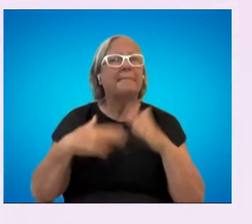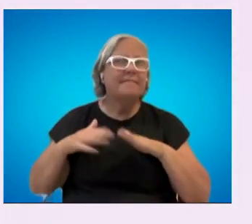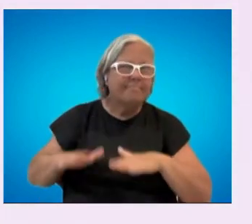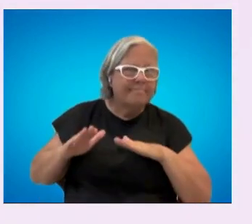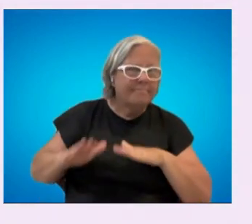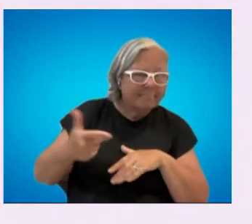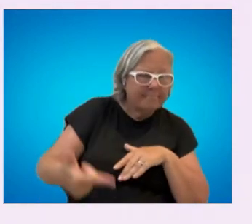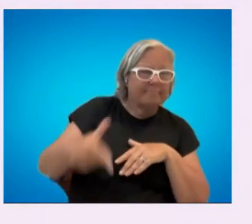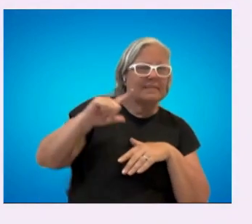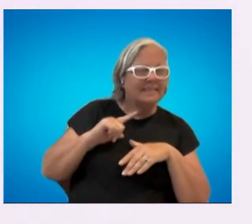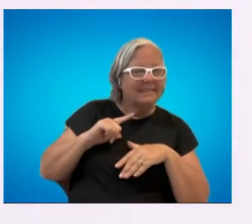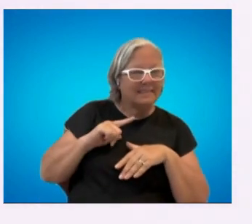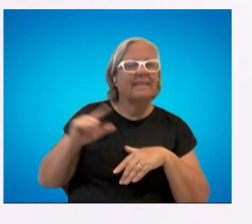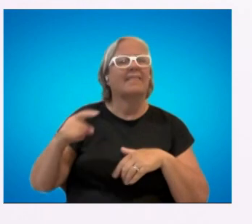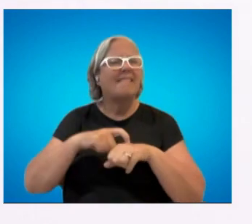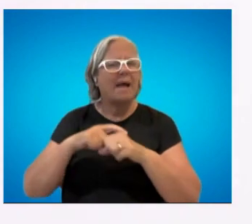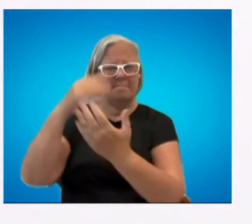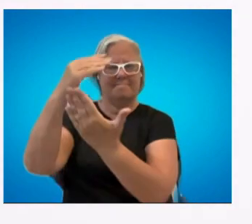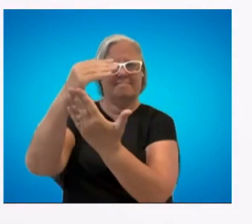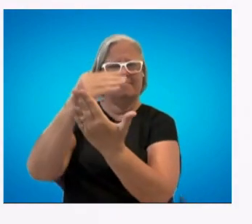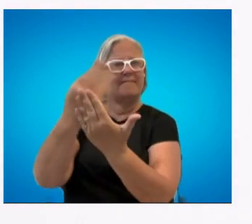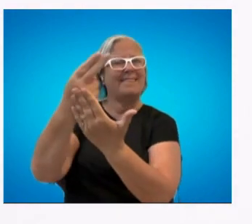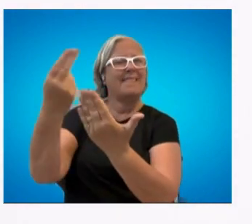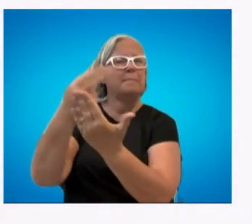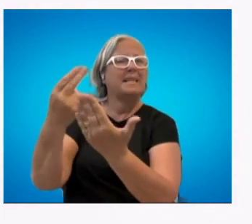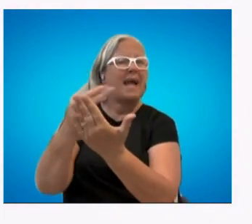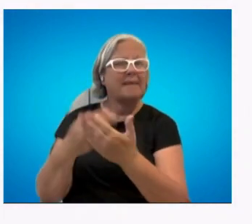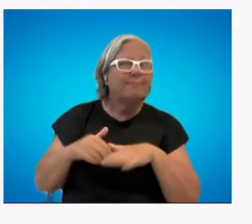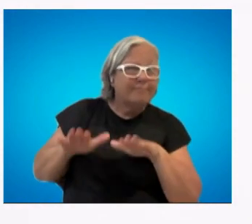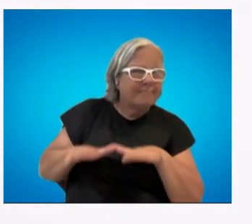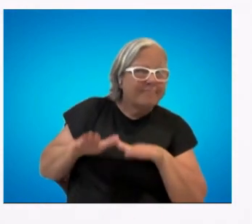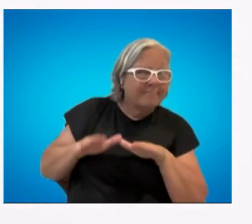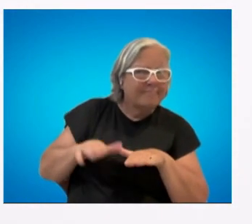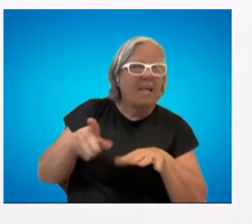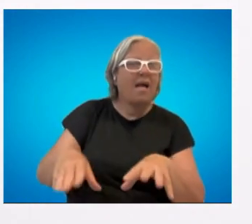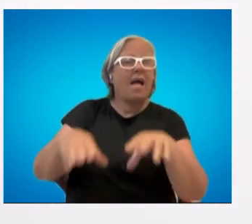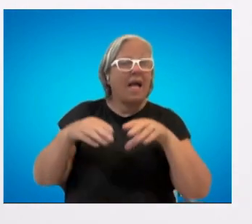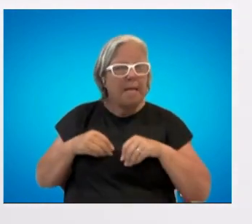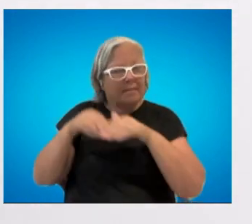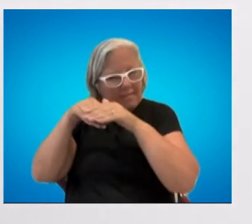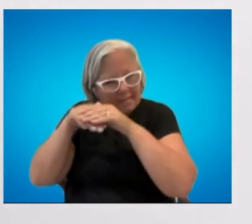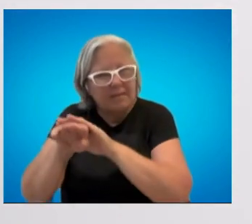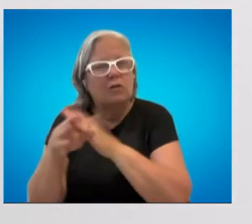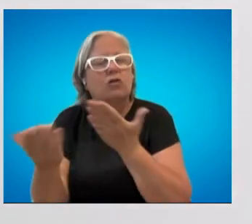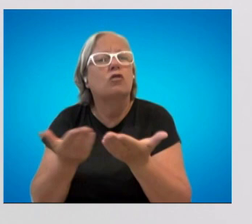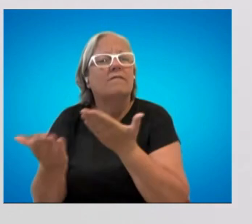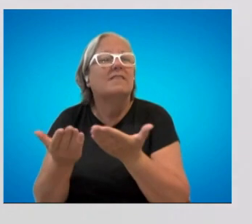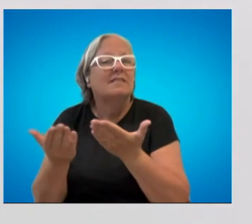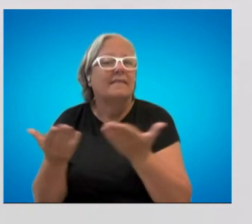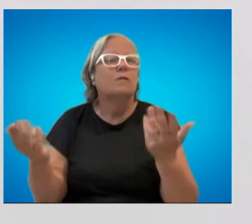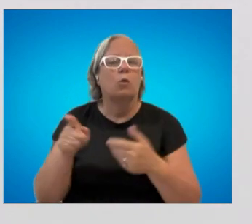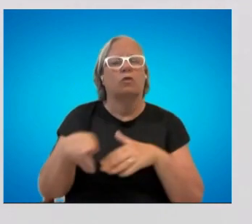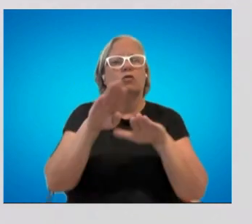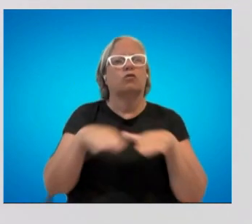reason when it comes to childcare services, and affordability is the main barrier when it comes to long-term